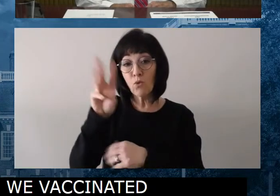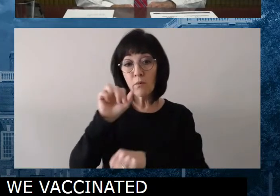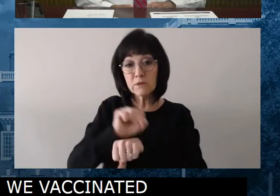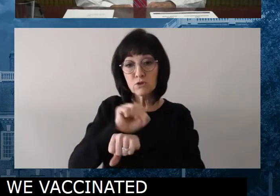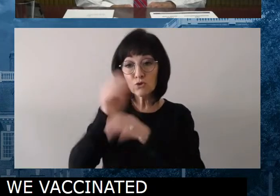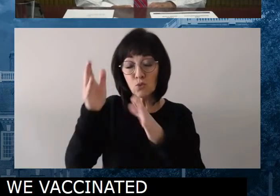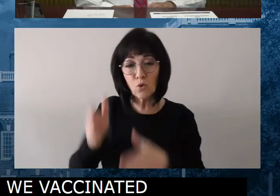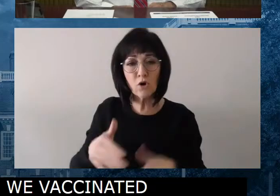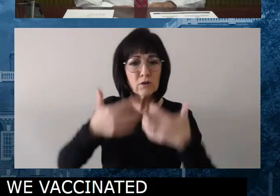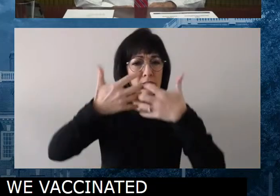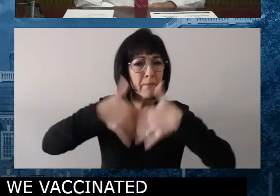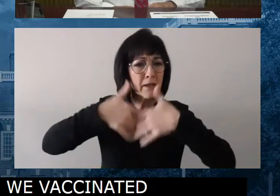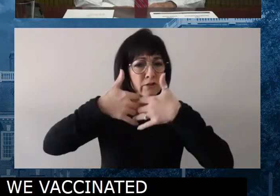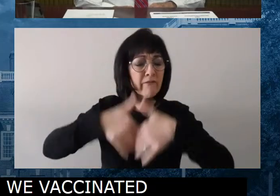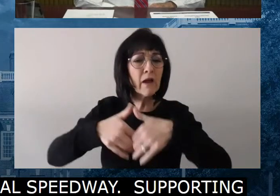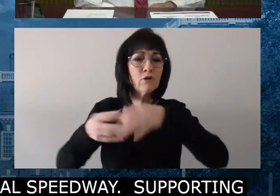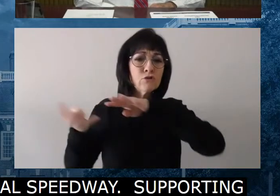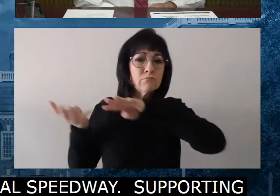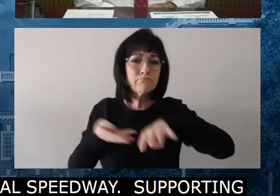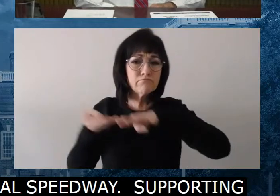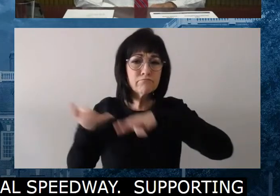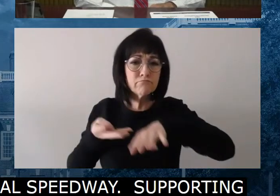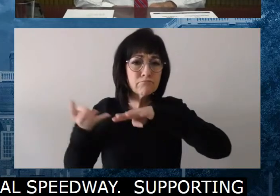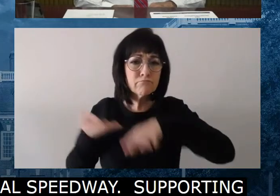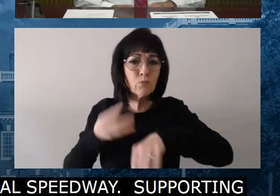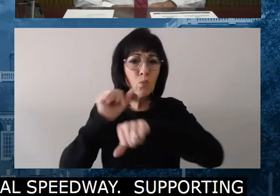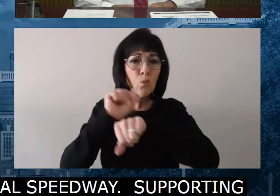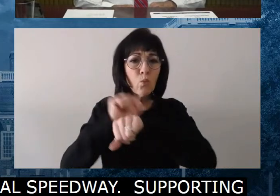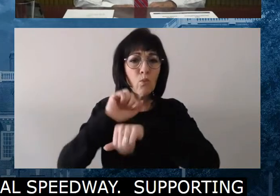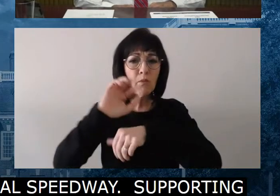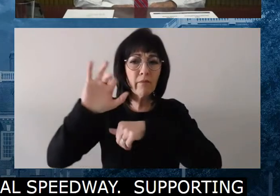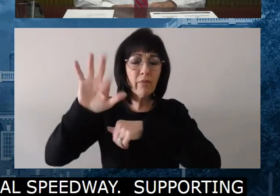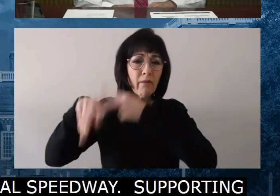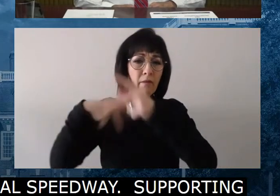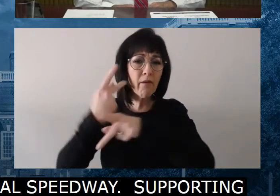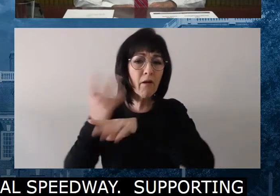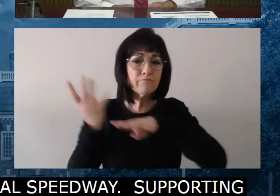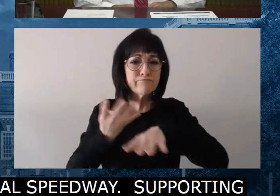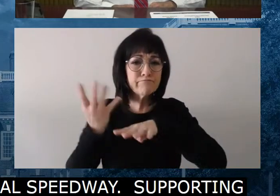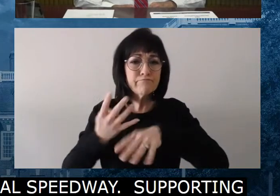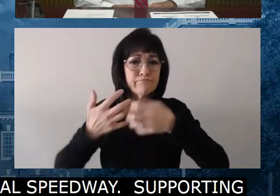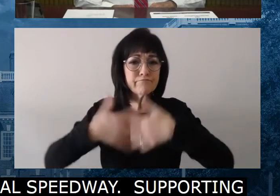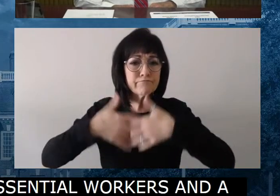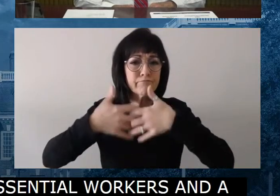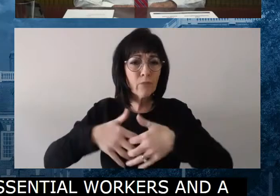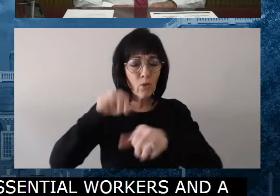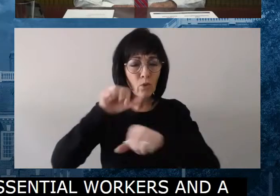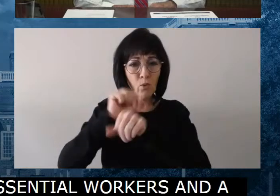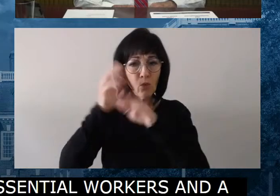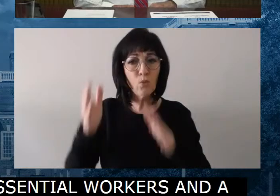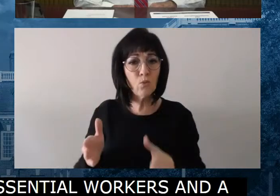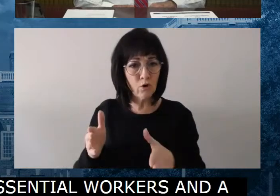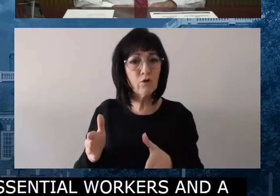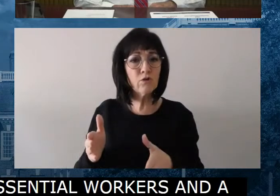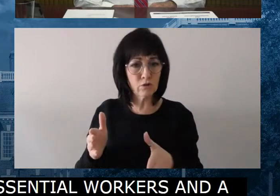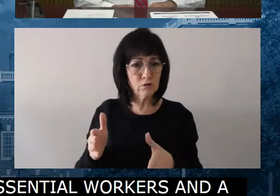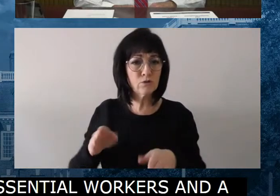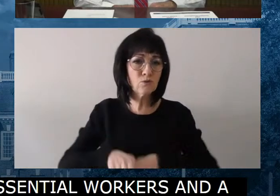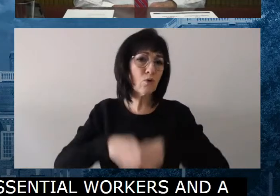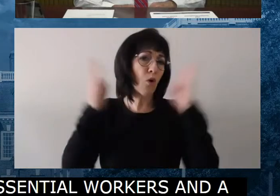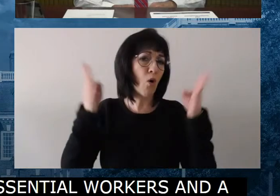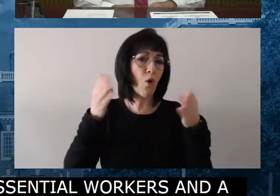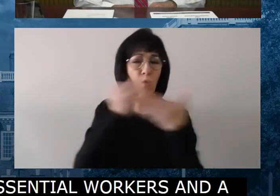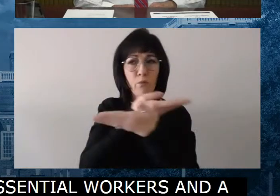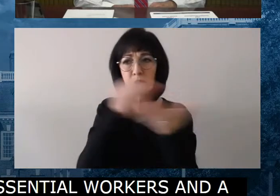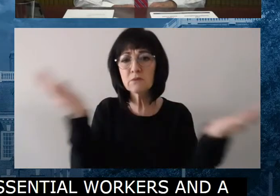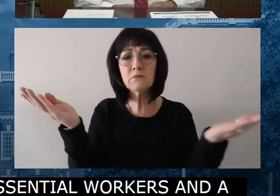whole list of those essential workers across our state. Thousands of